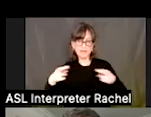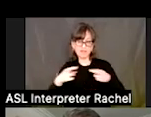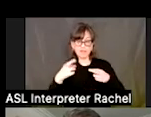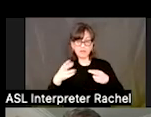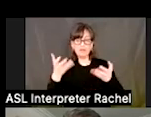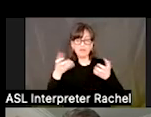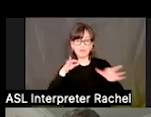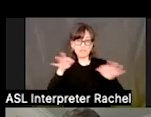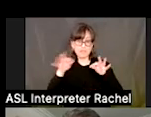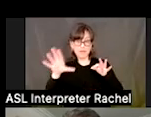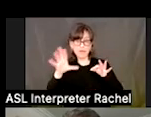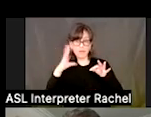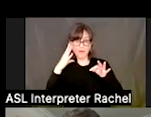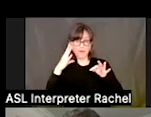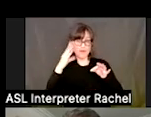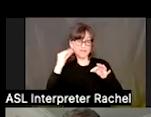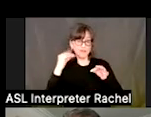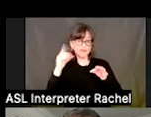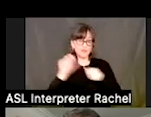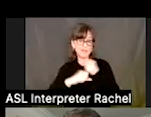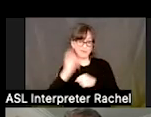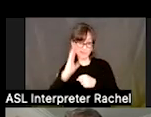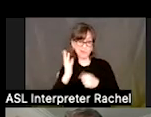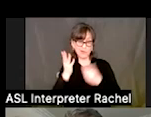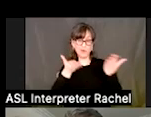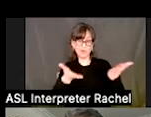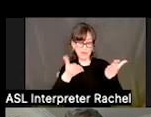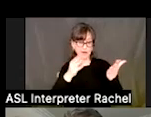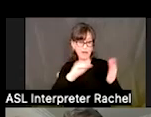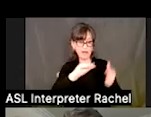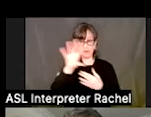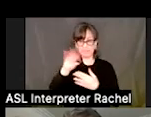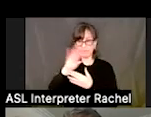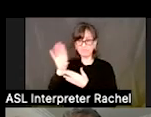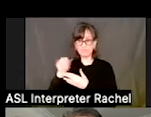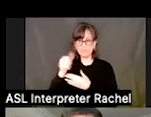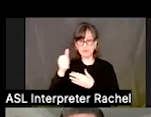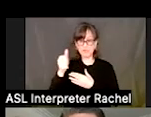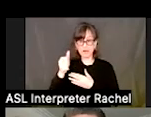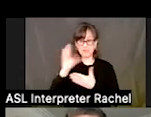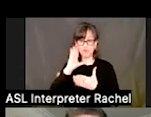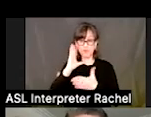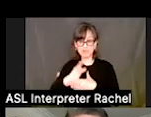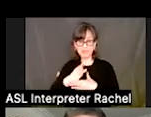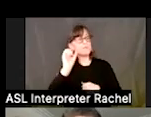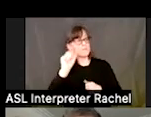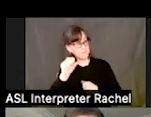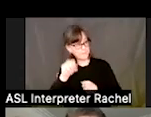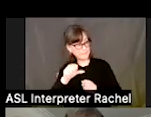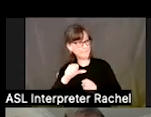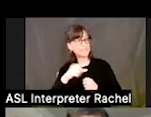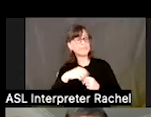back 20 years ago, and I know you were there and took a lot of these photos that you're about to share with us. Yes. So